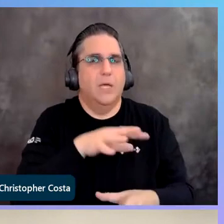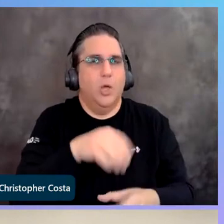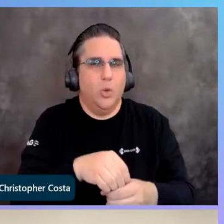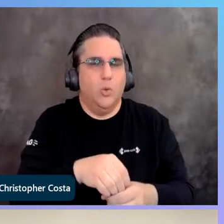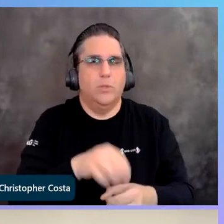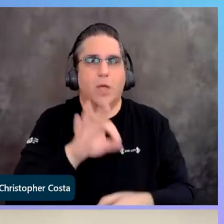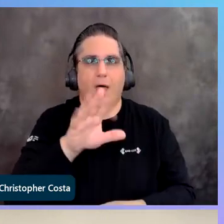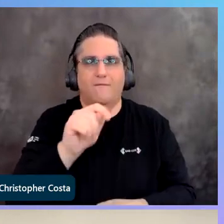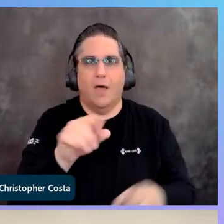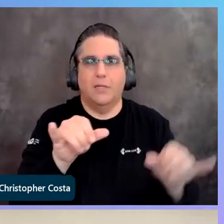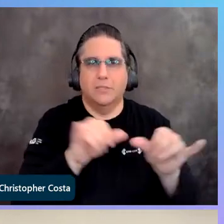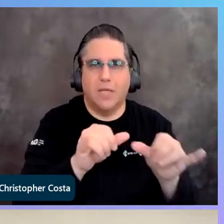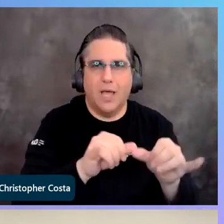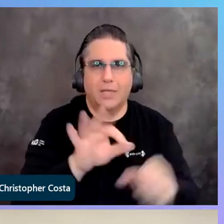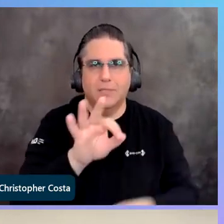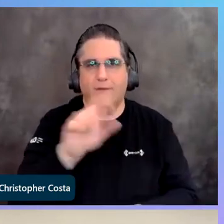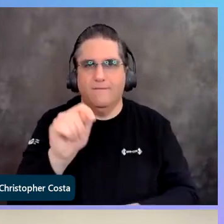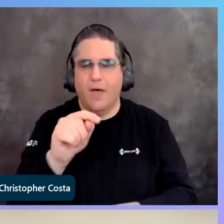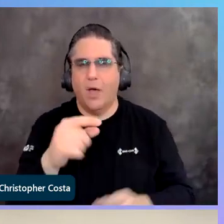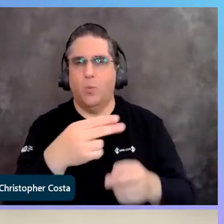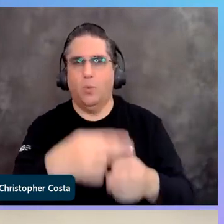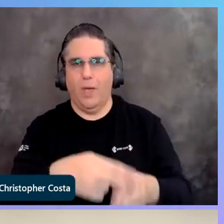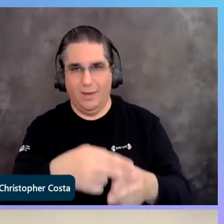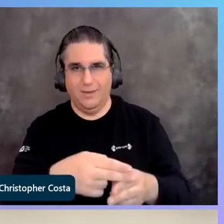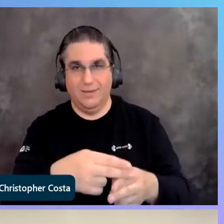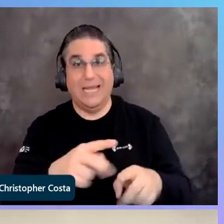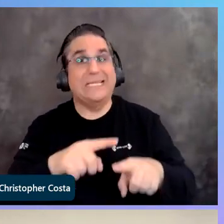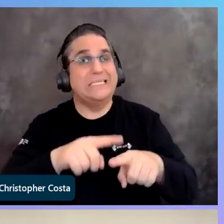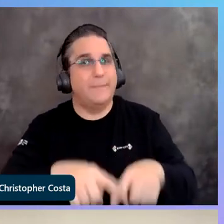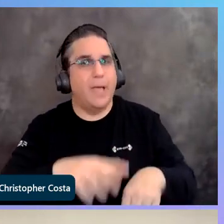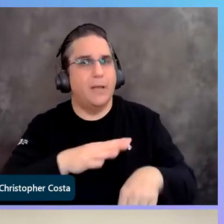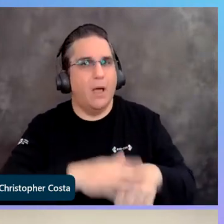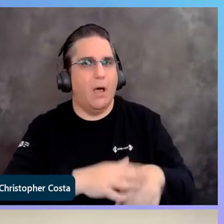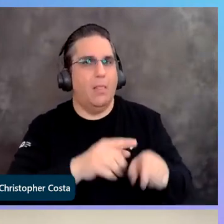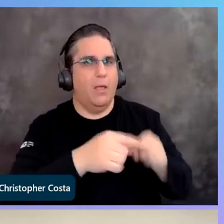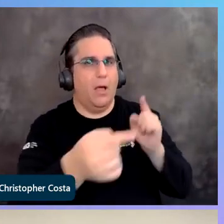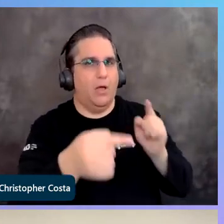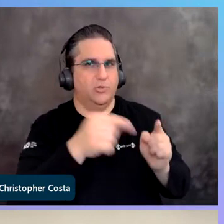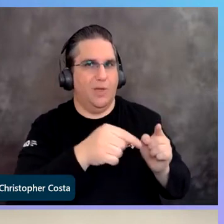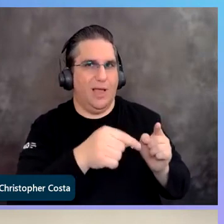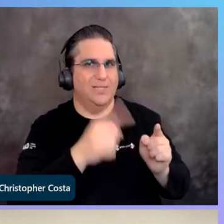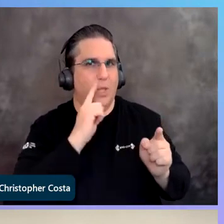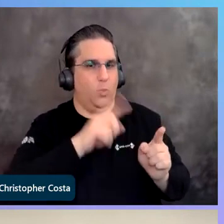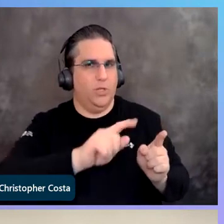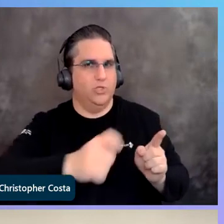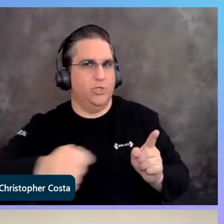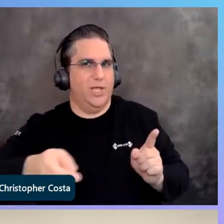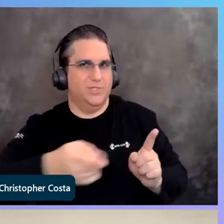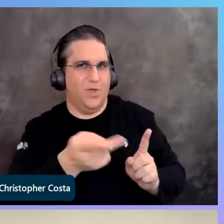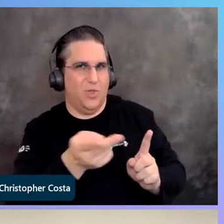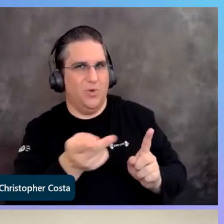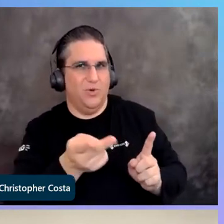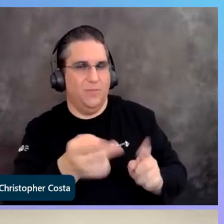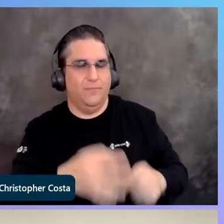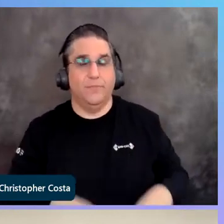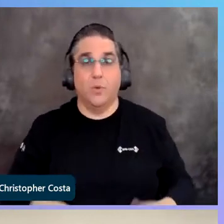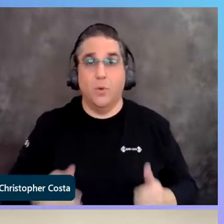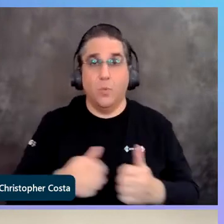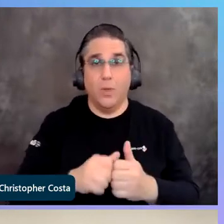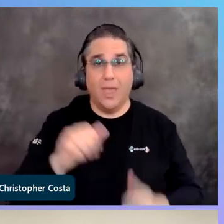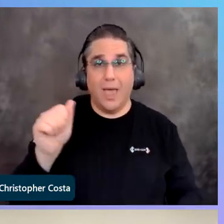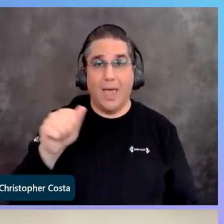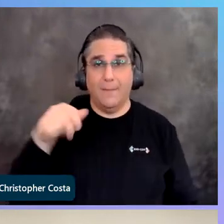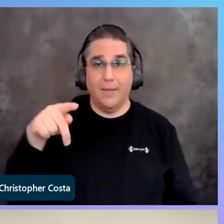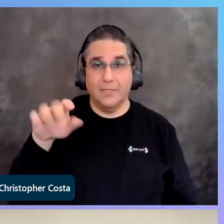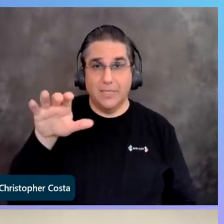minimums based on your contrast. So what options do we have? Well, in the APCA, if you want to keep using